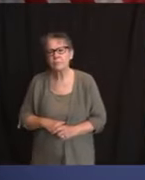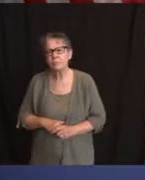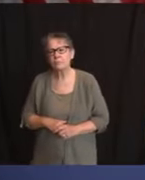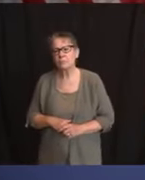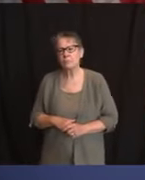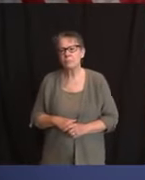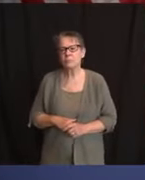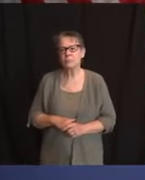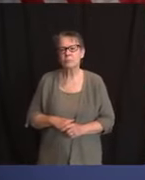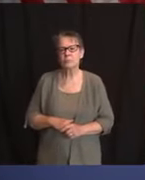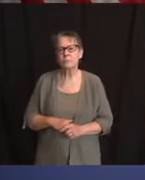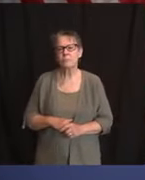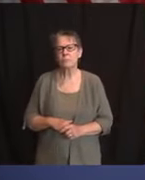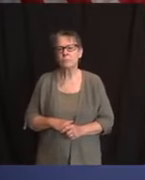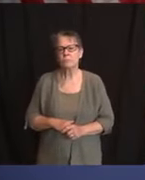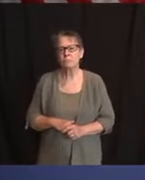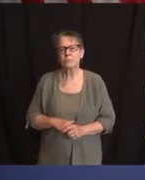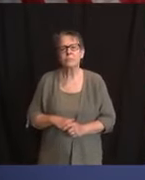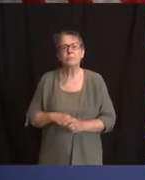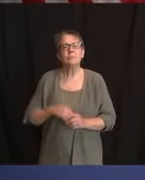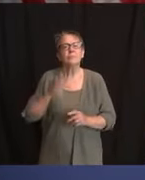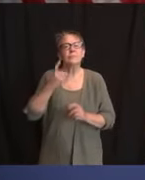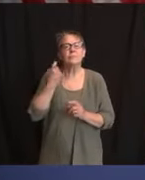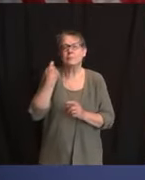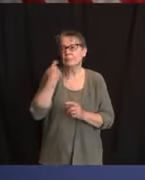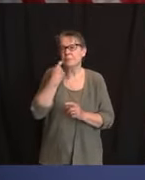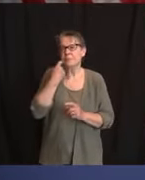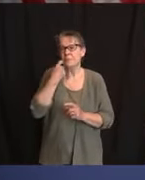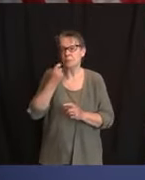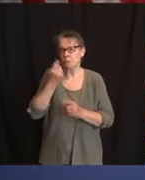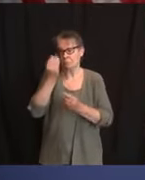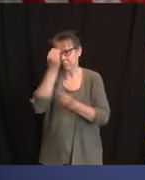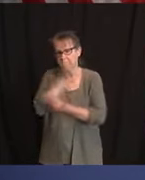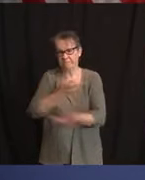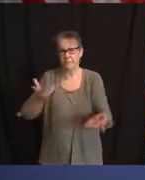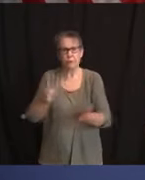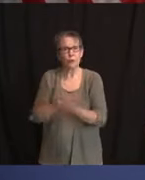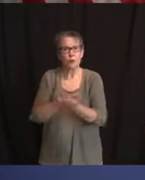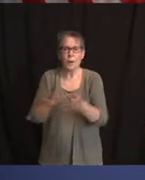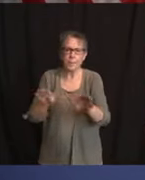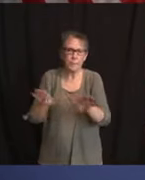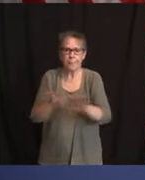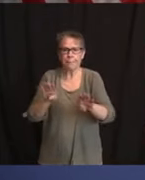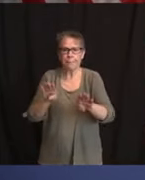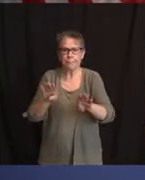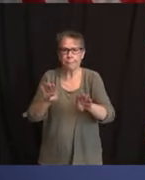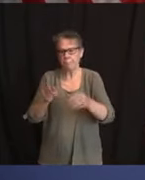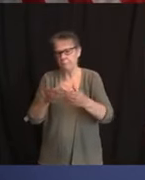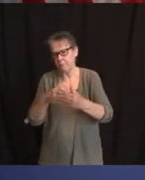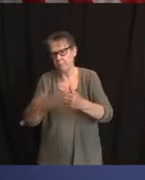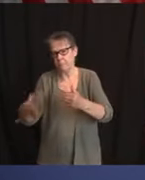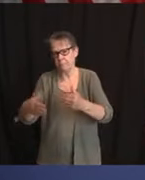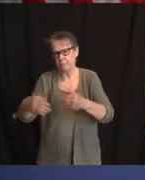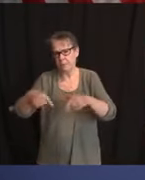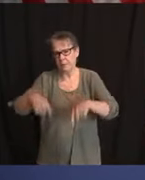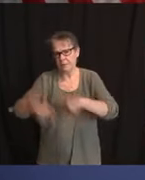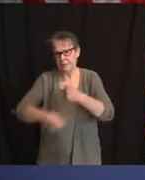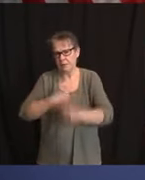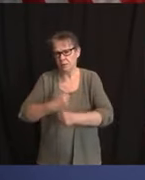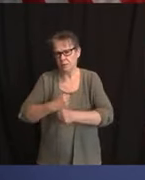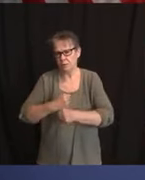going to be canceled for the rest of the year, you and the Education Commissioner talked a lot about looking at creative alternatives about